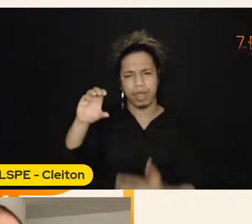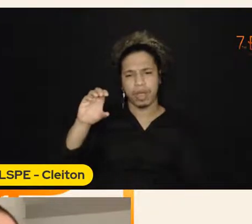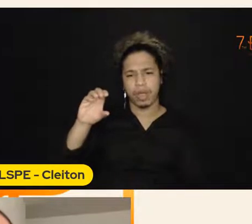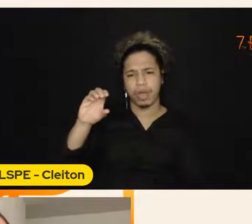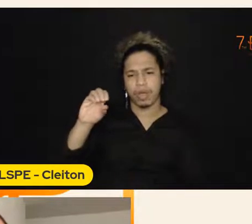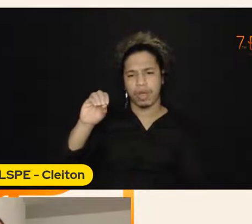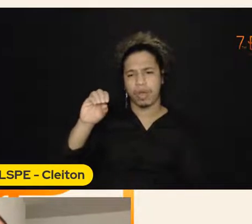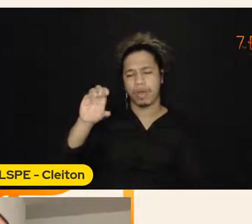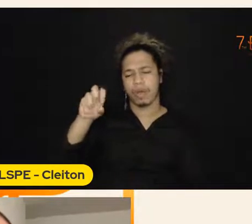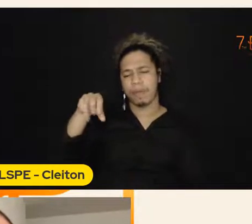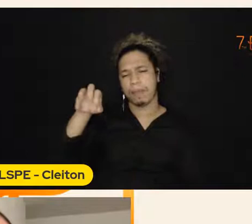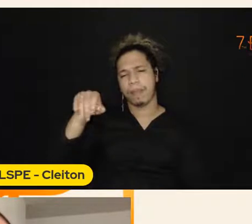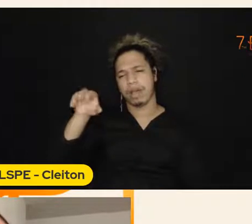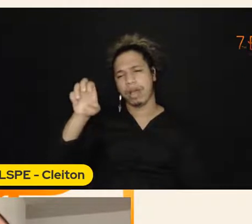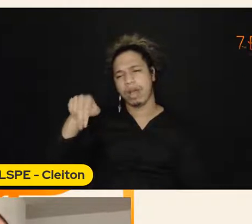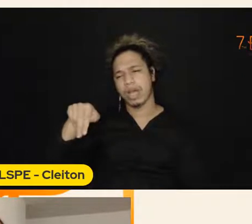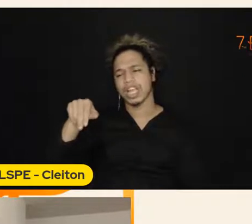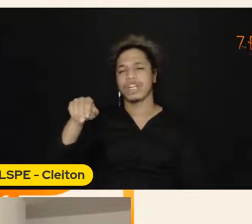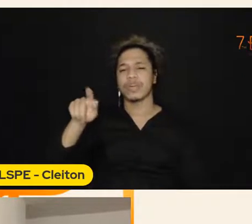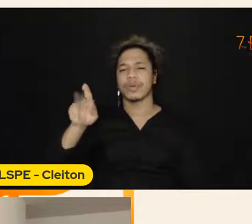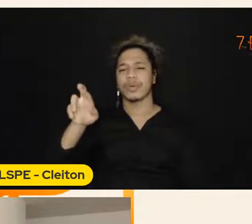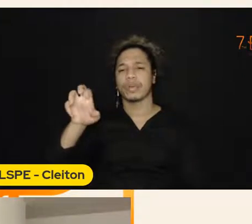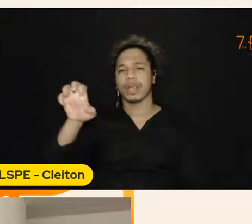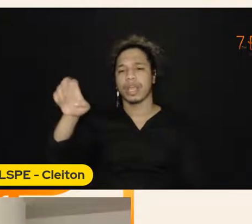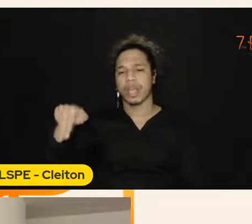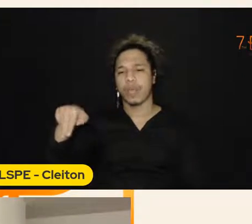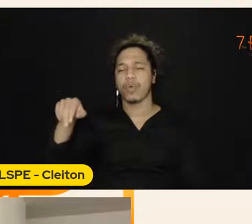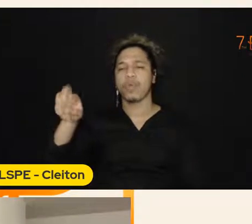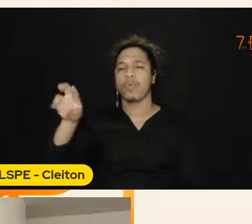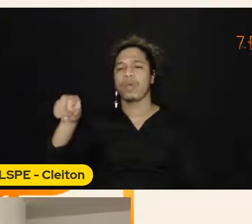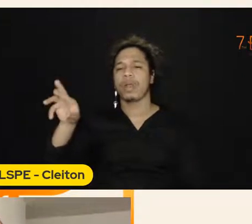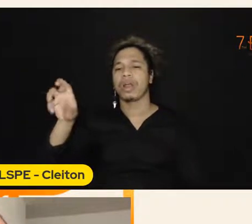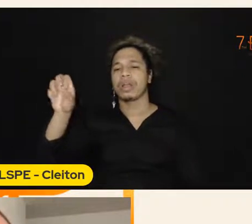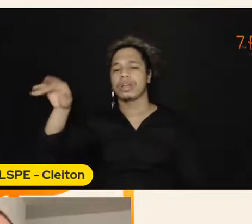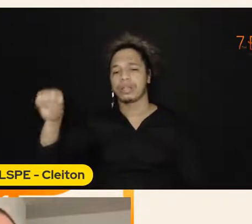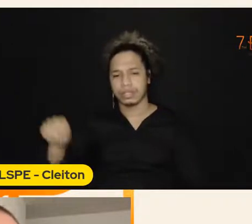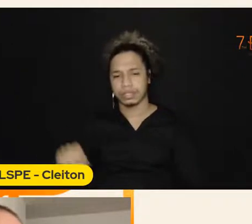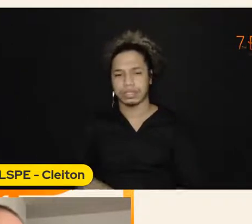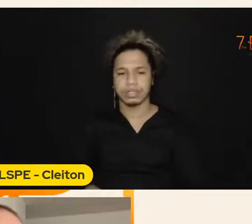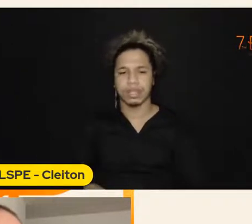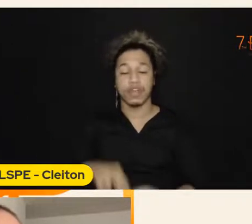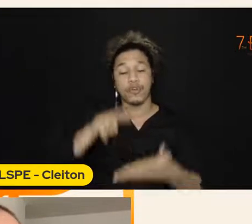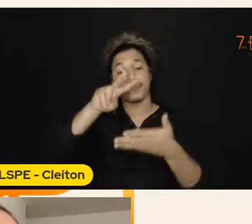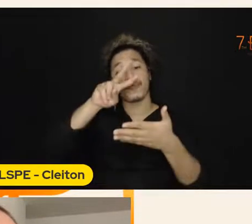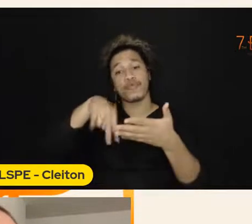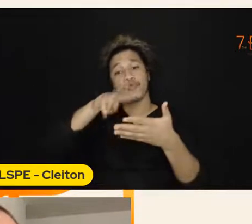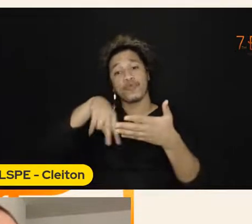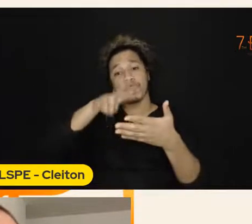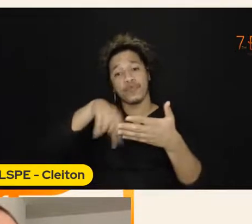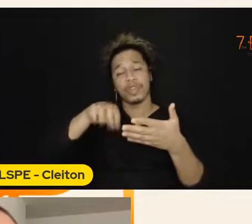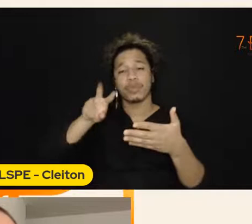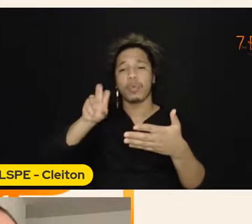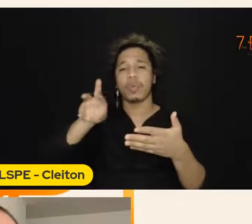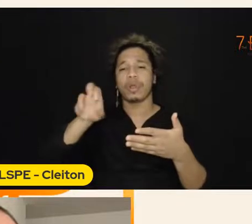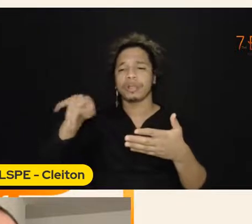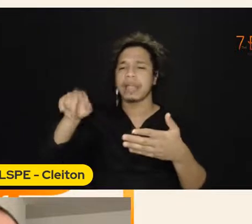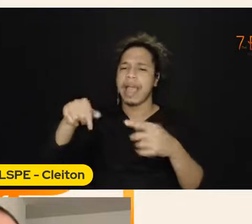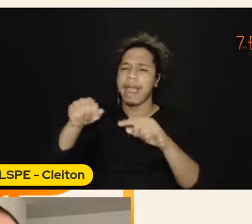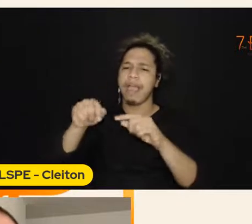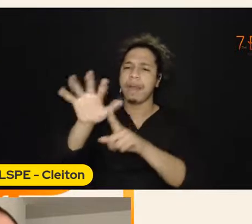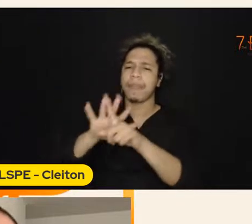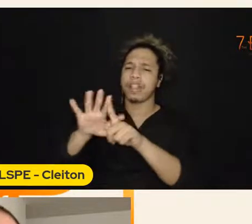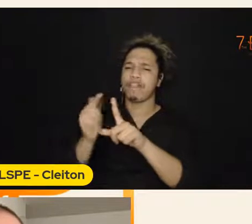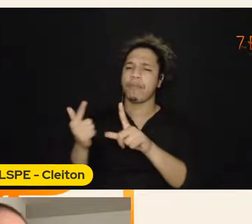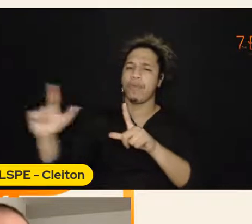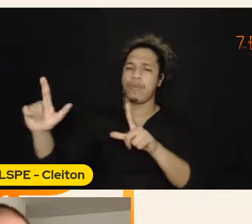Read Works. So as you are reading, read and it works. So Read Works is another platform that I like using